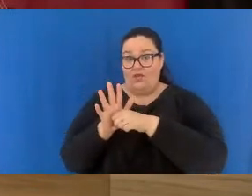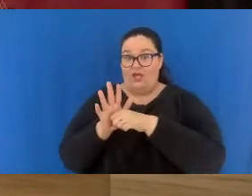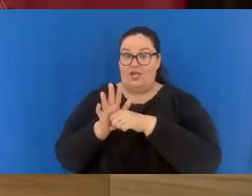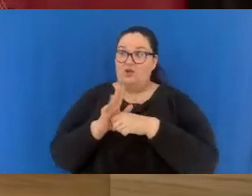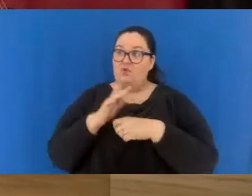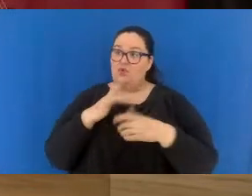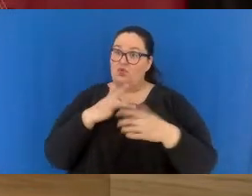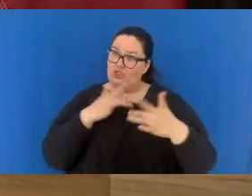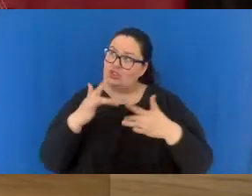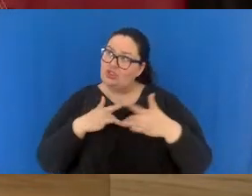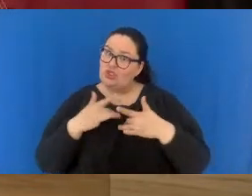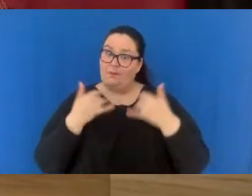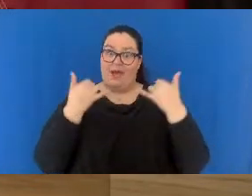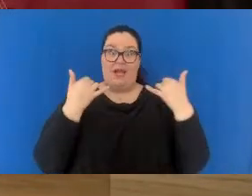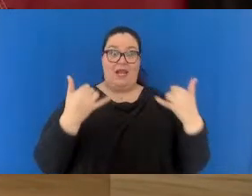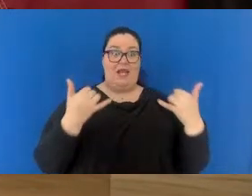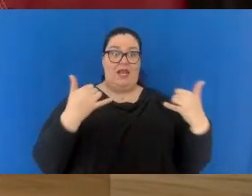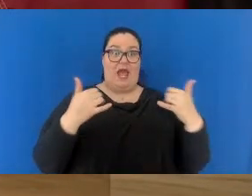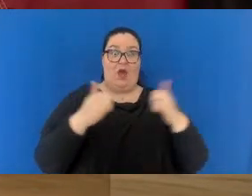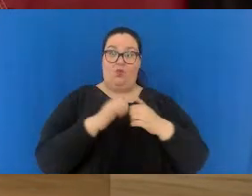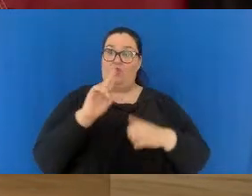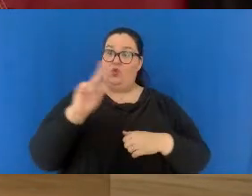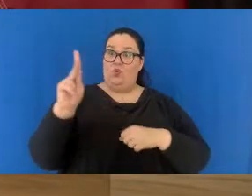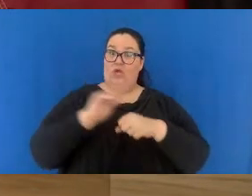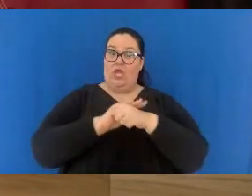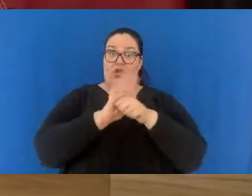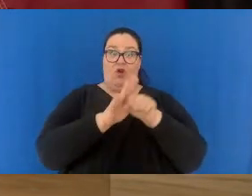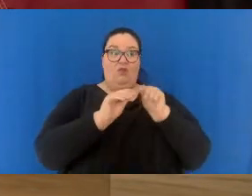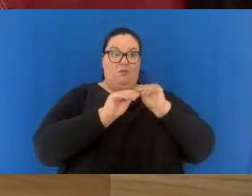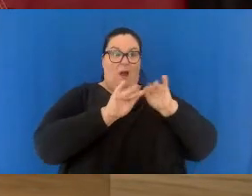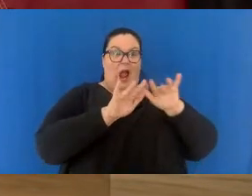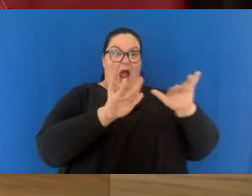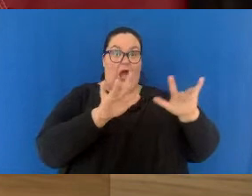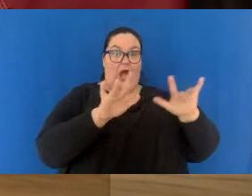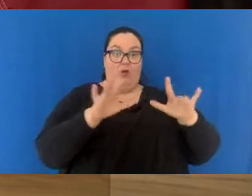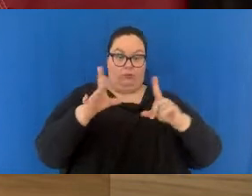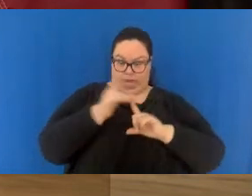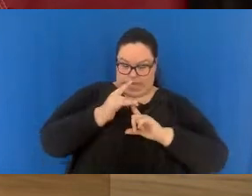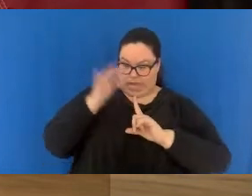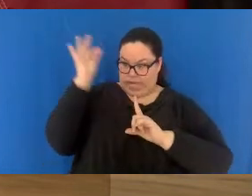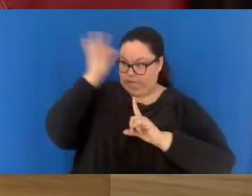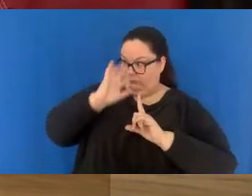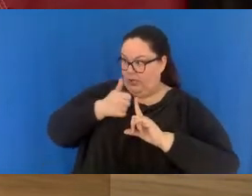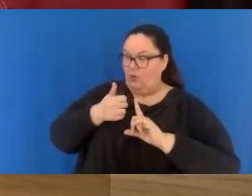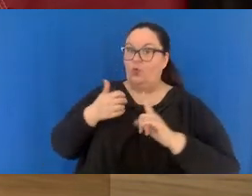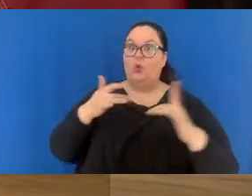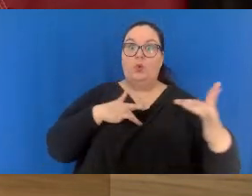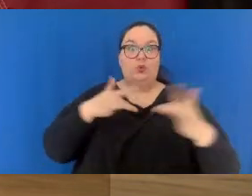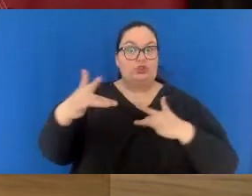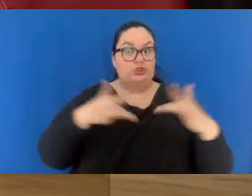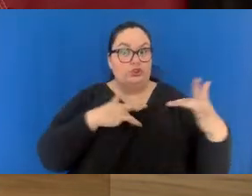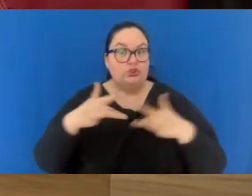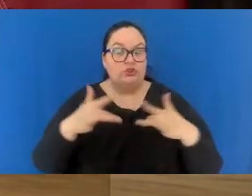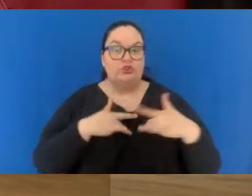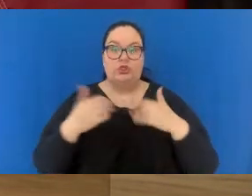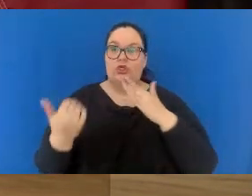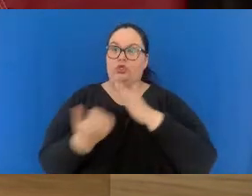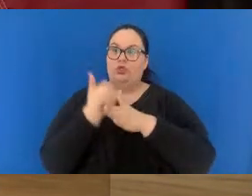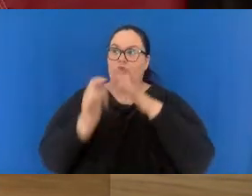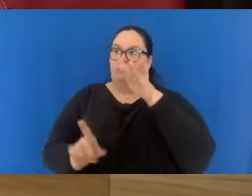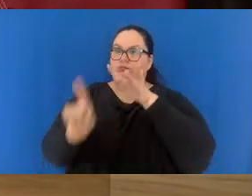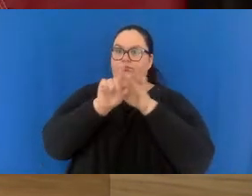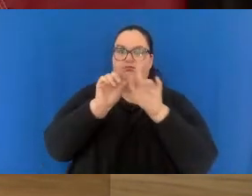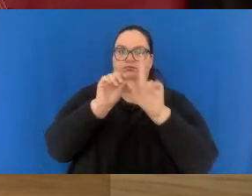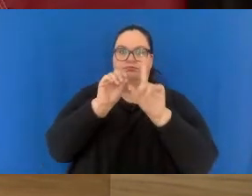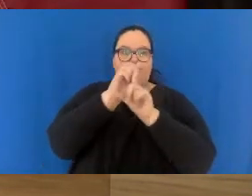concerning, but community transmission with the UK variant is much, much more concerning. We are seeing new public exposures pop up in other